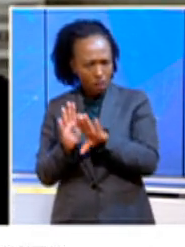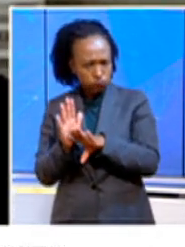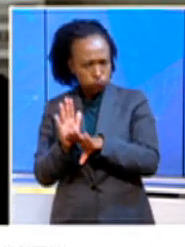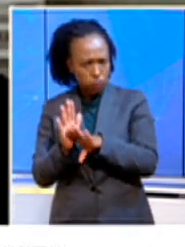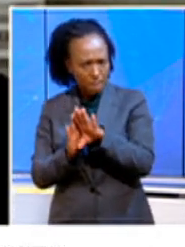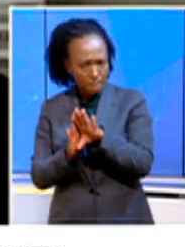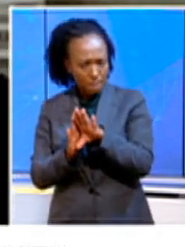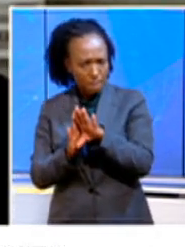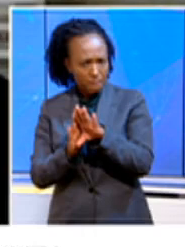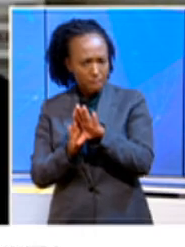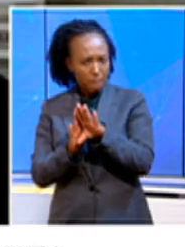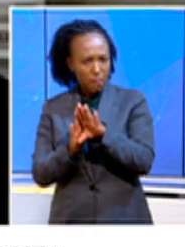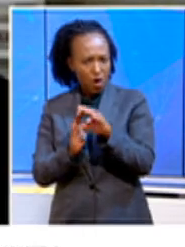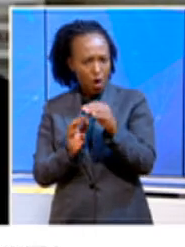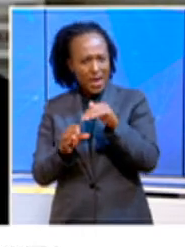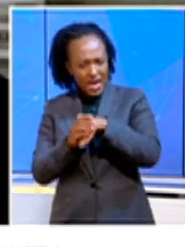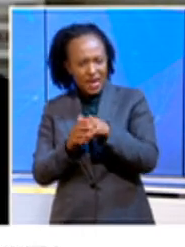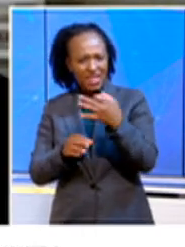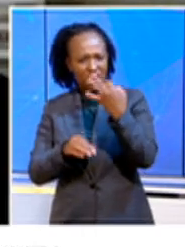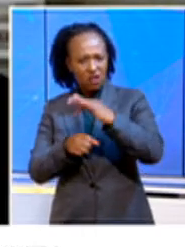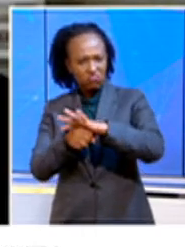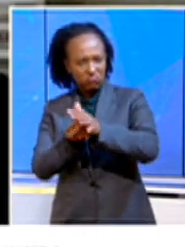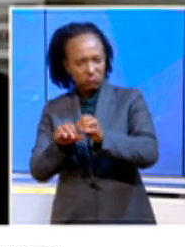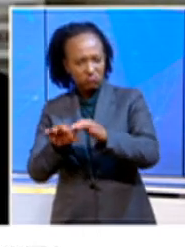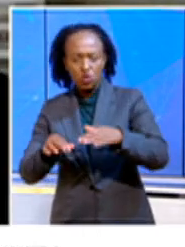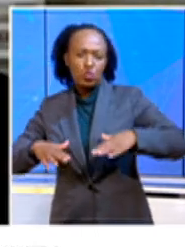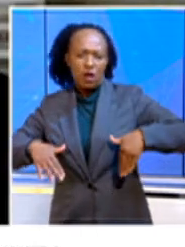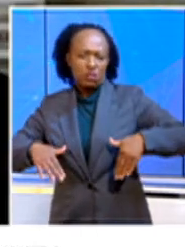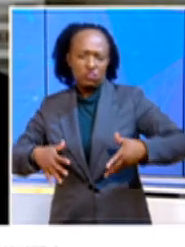third, well, not near, but in a third wave, because the